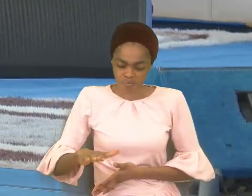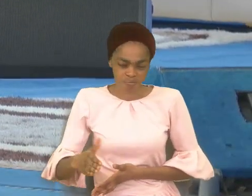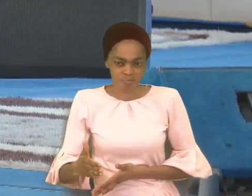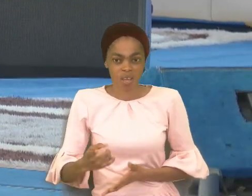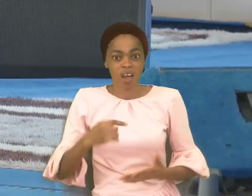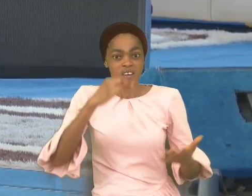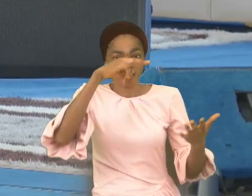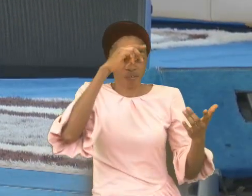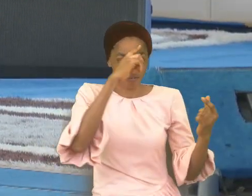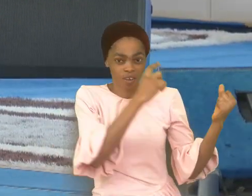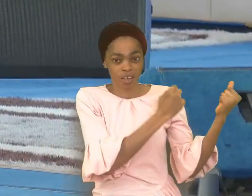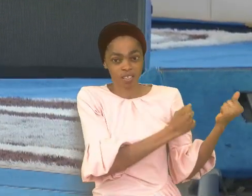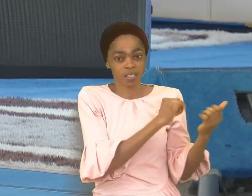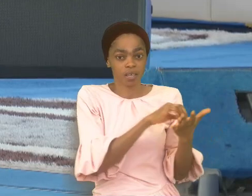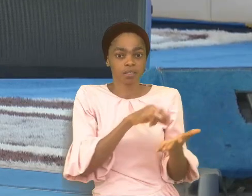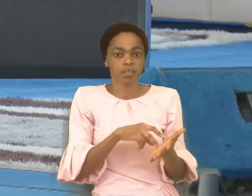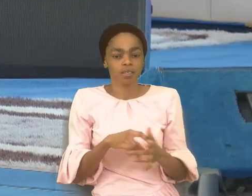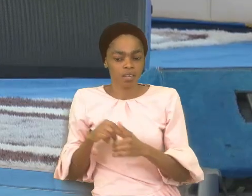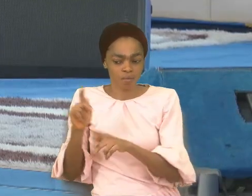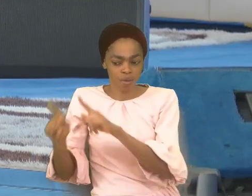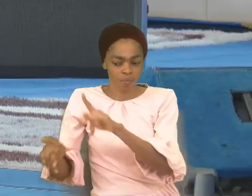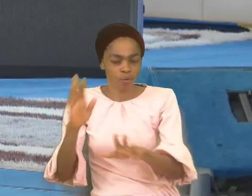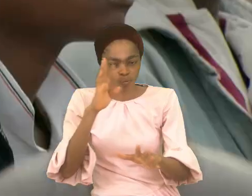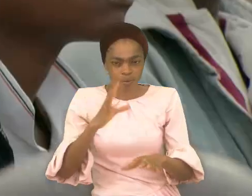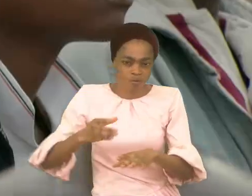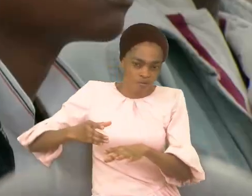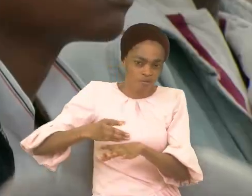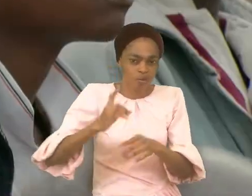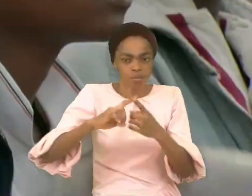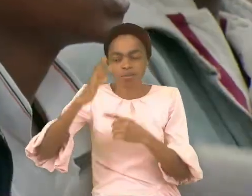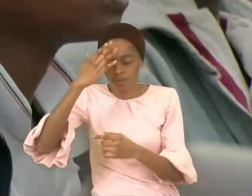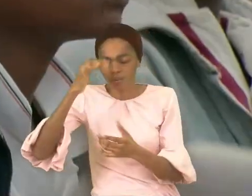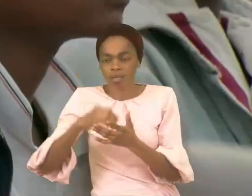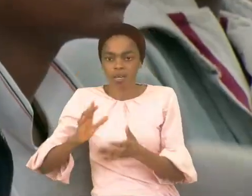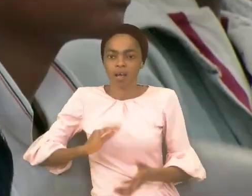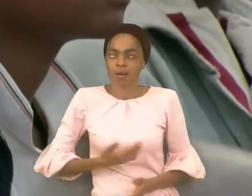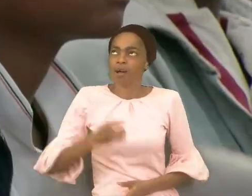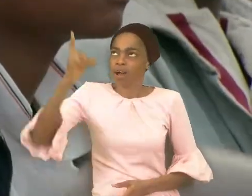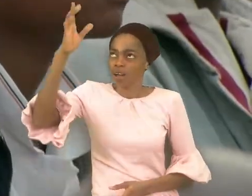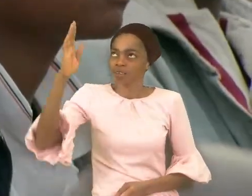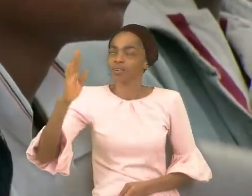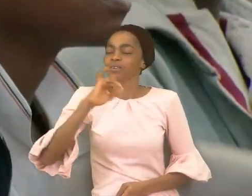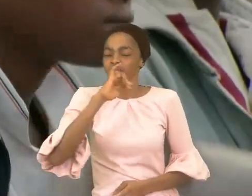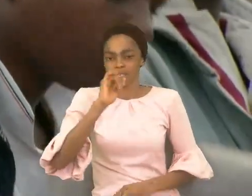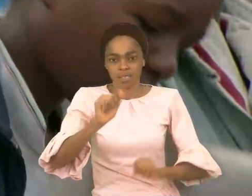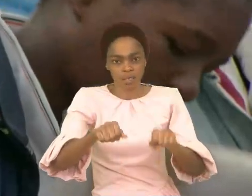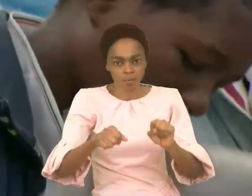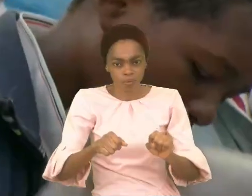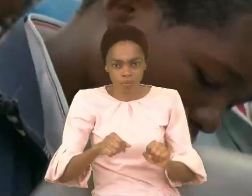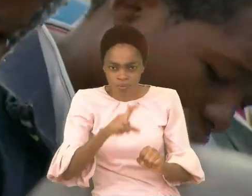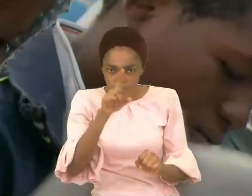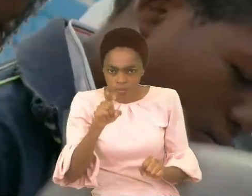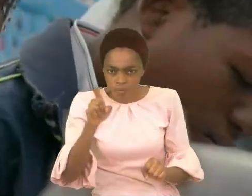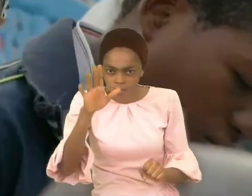our God is able. Is your God able? Look at Hebrews chapter 7,